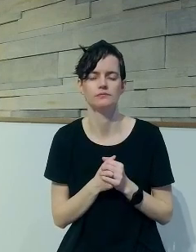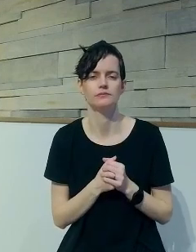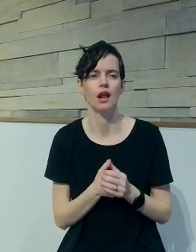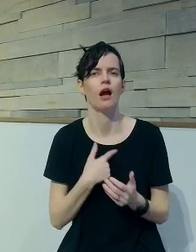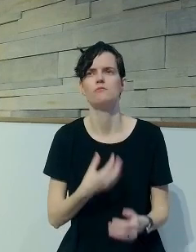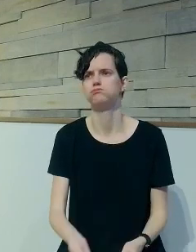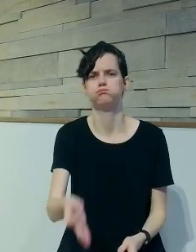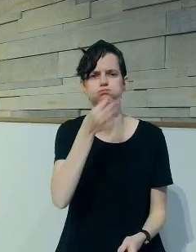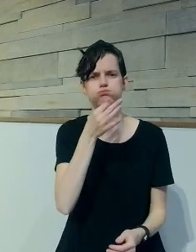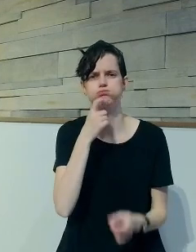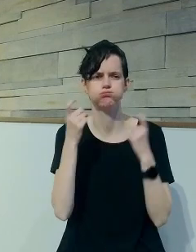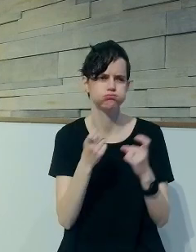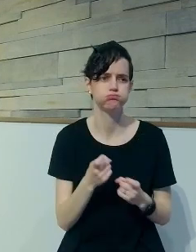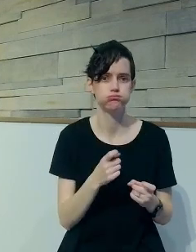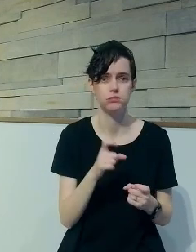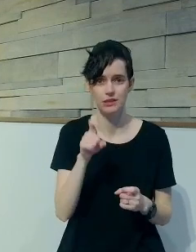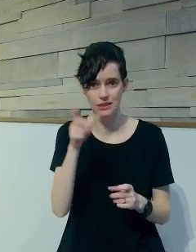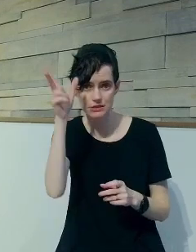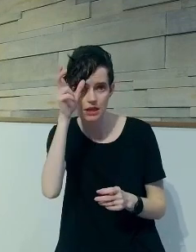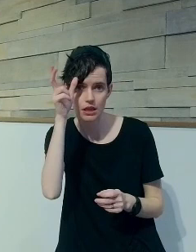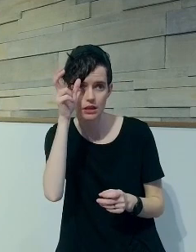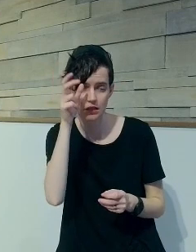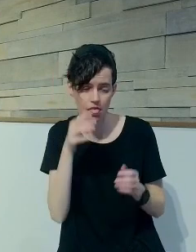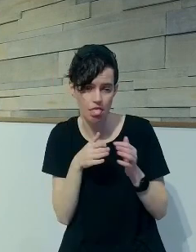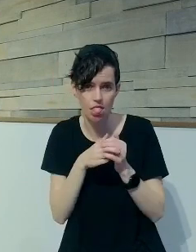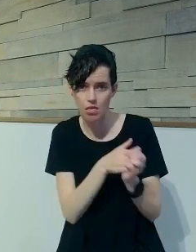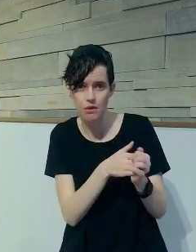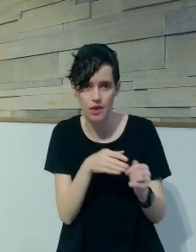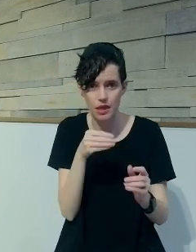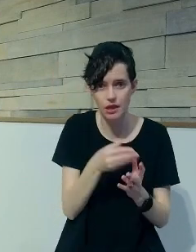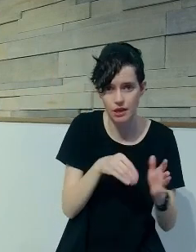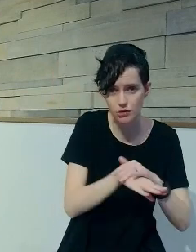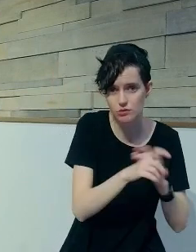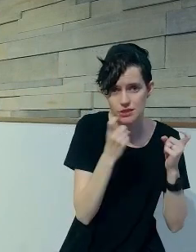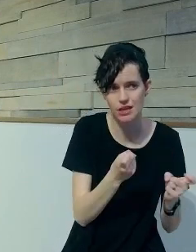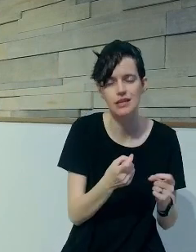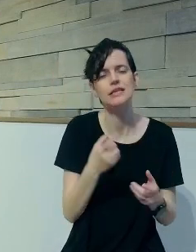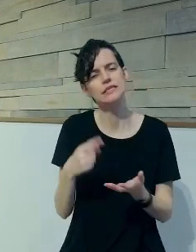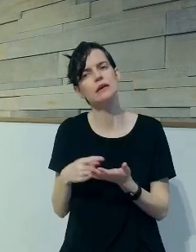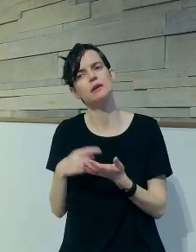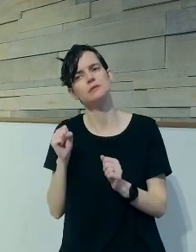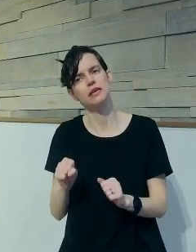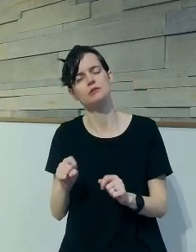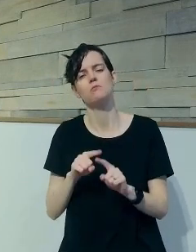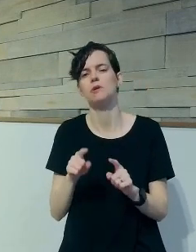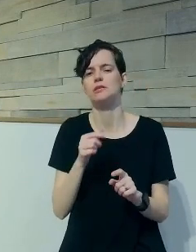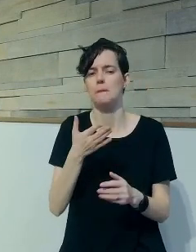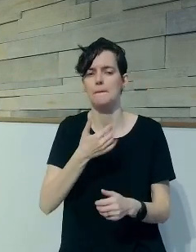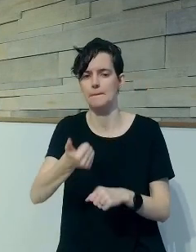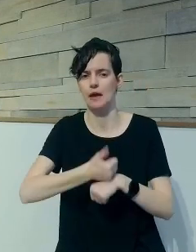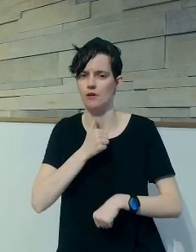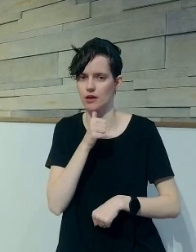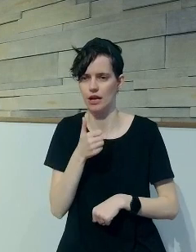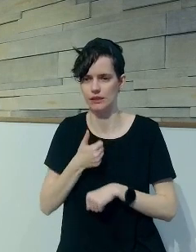I'm an expert at sinning and I don't need Satan to lead me into sin. Now, he does at times, but it's my fault, not his. I have a